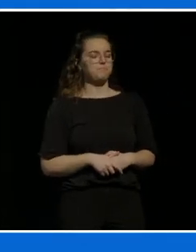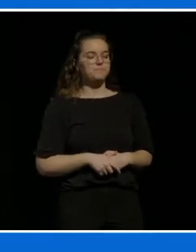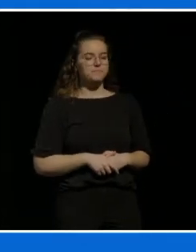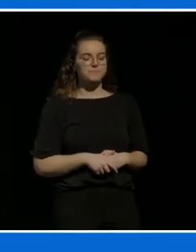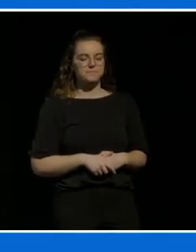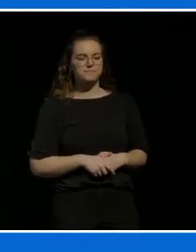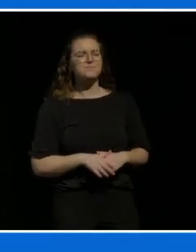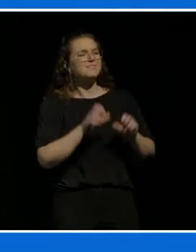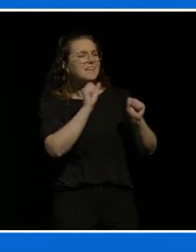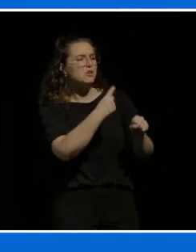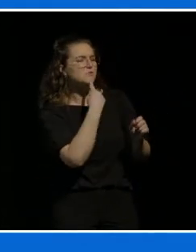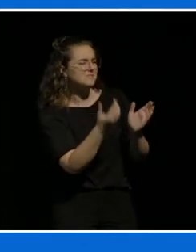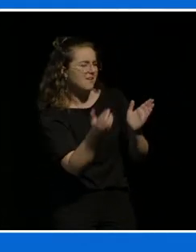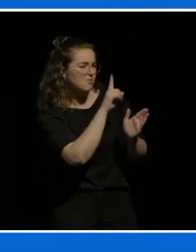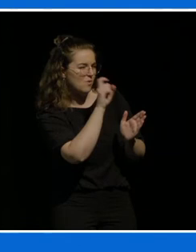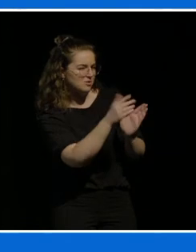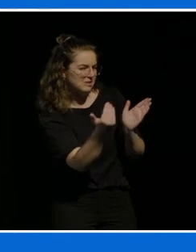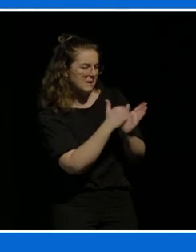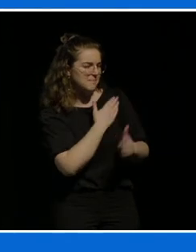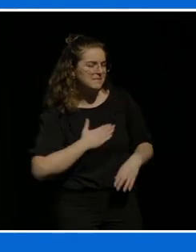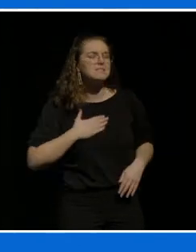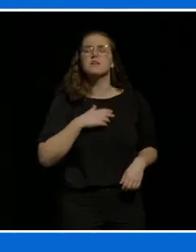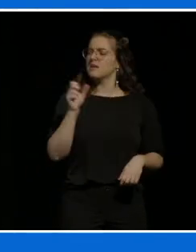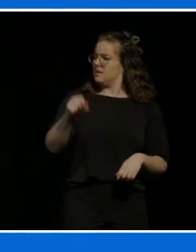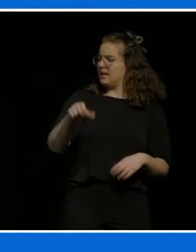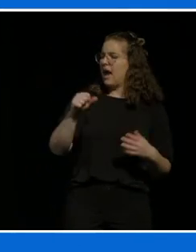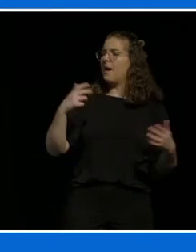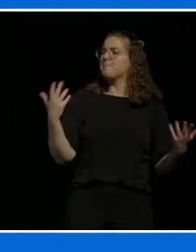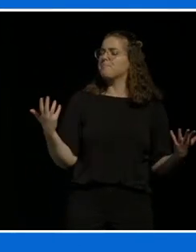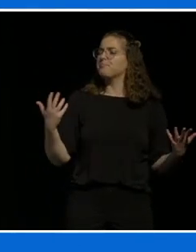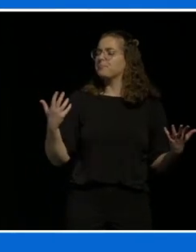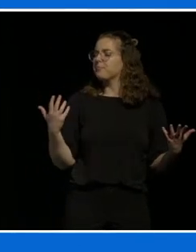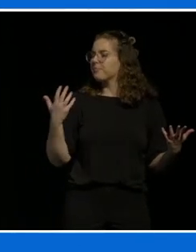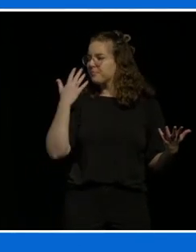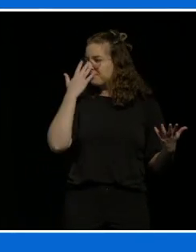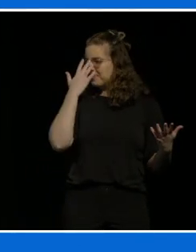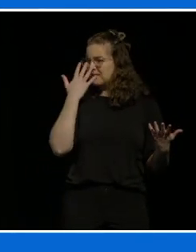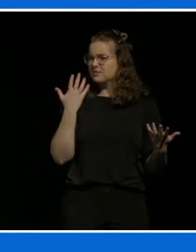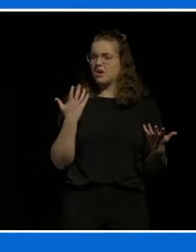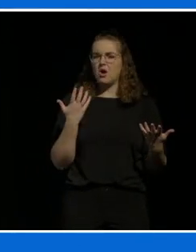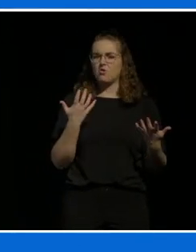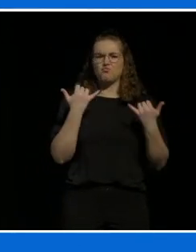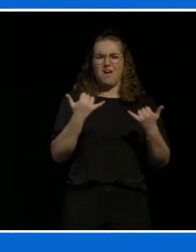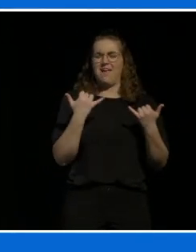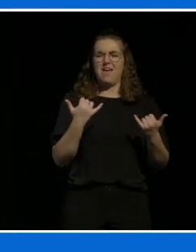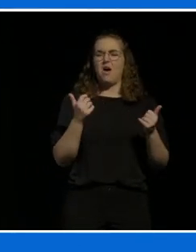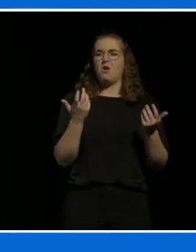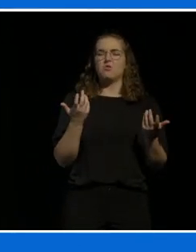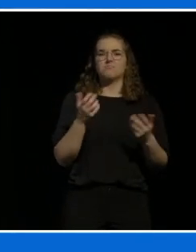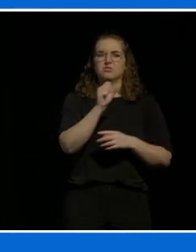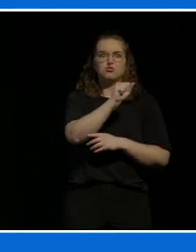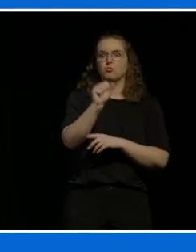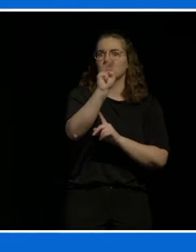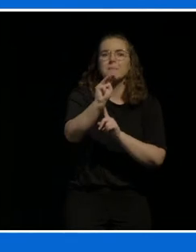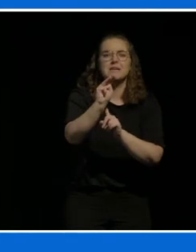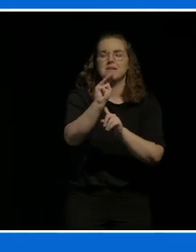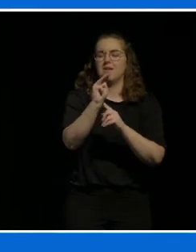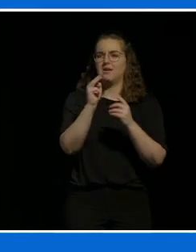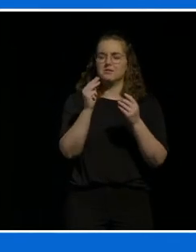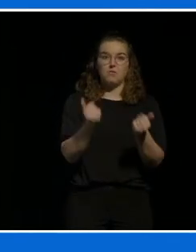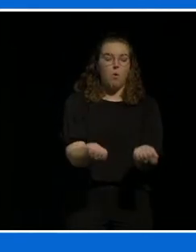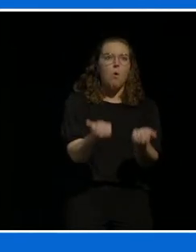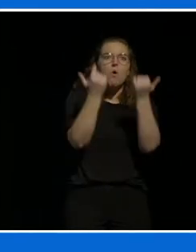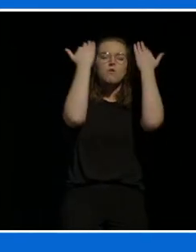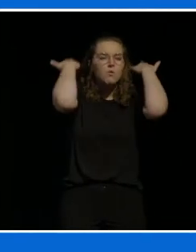Can you repeat the question, please? Yeah, so just kind of with these media presence and with the overwhelming nature that